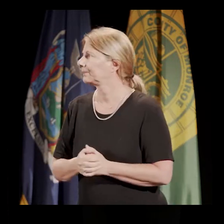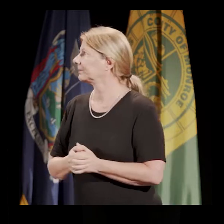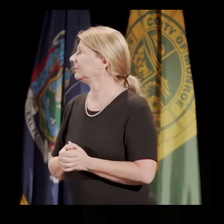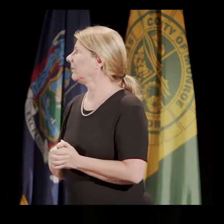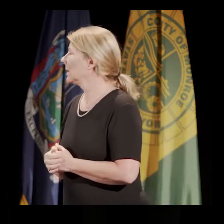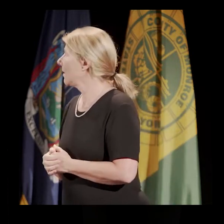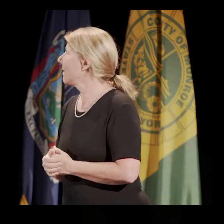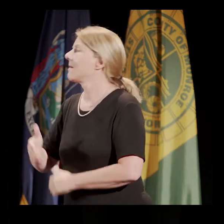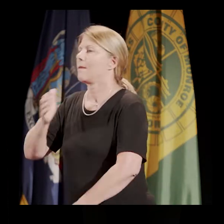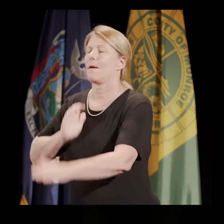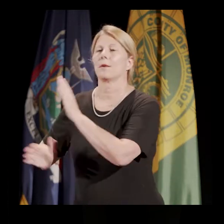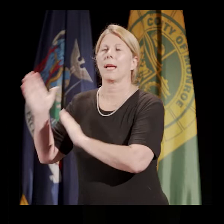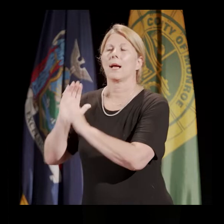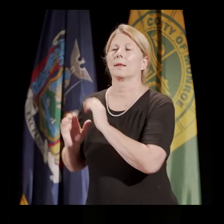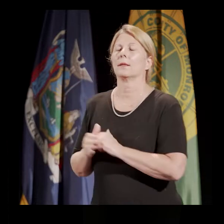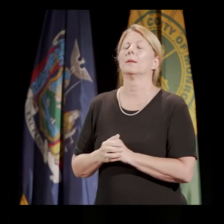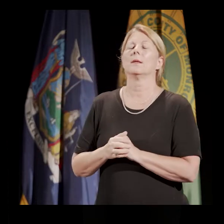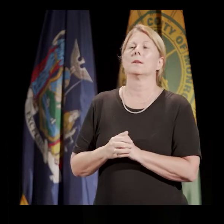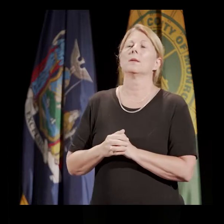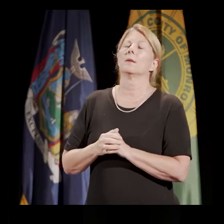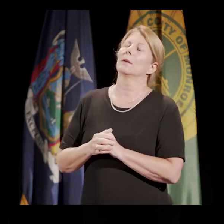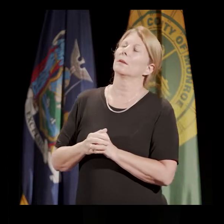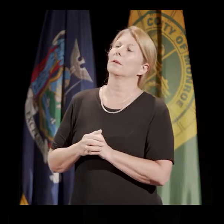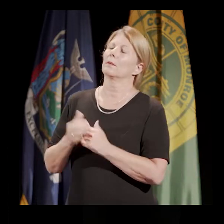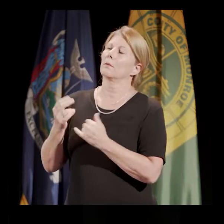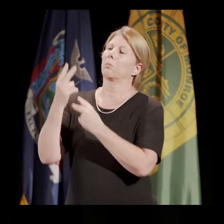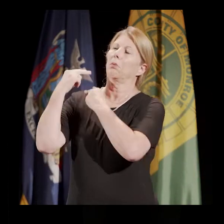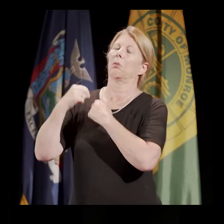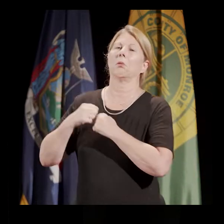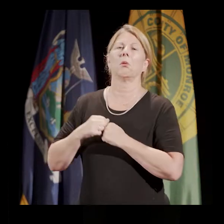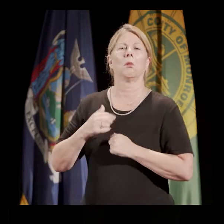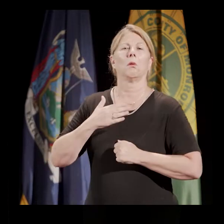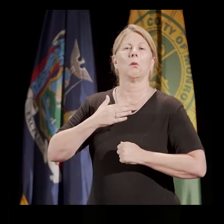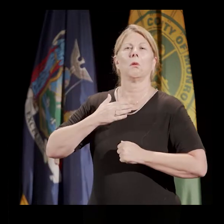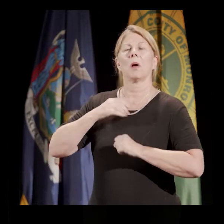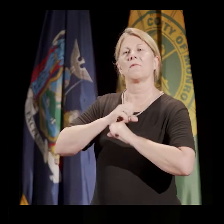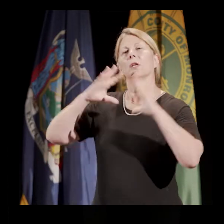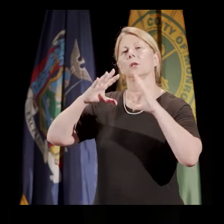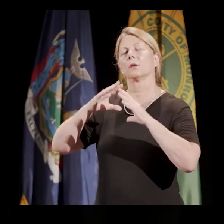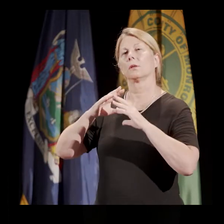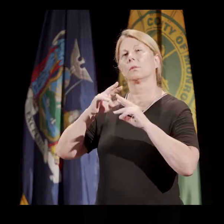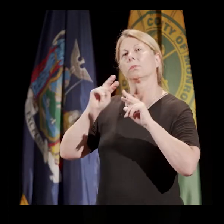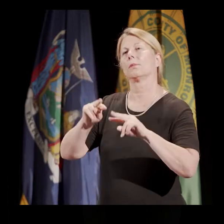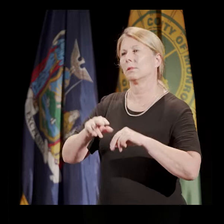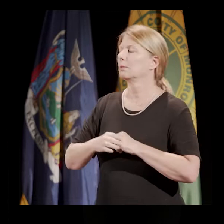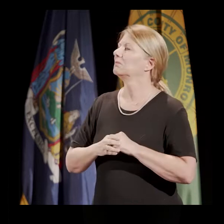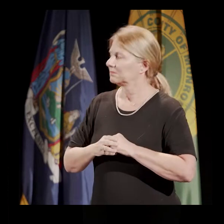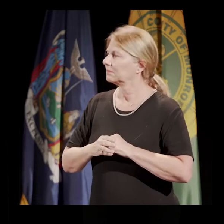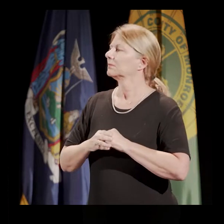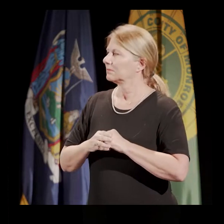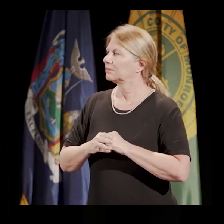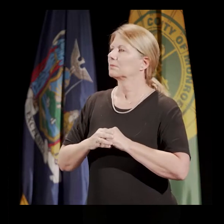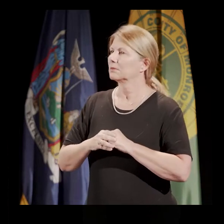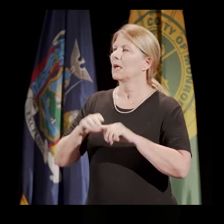accomplished since January, I have a clear image of where we're going. from the past 7 months. And I